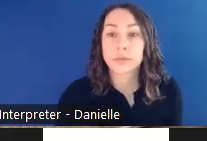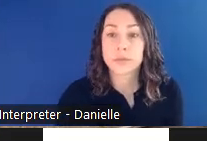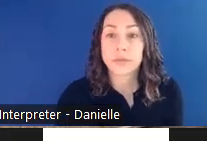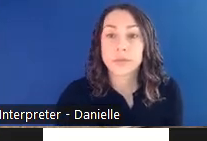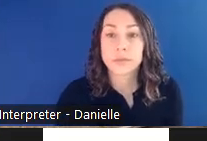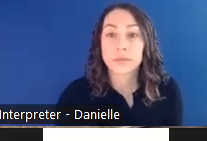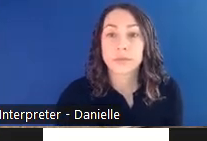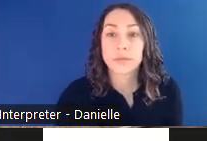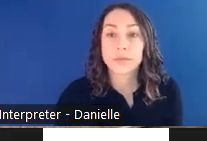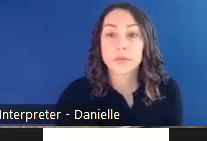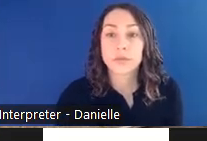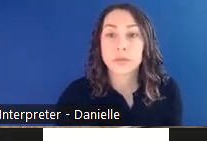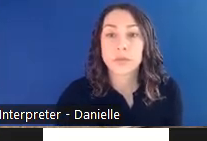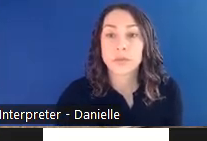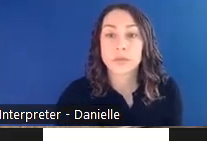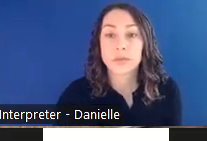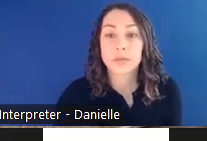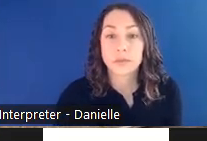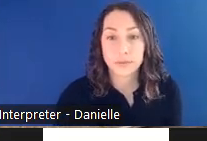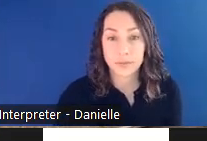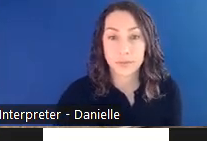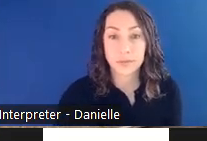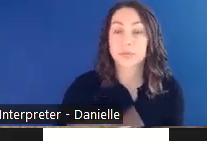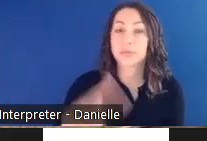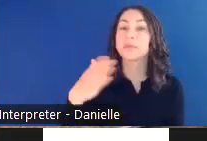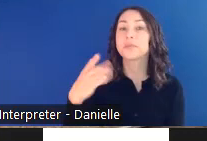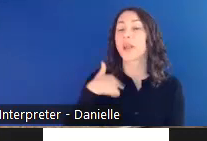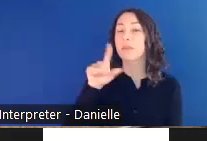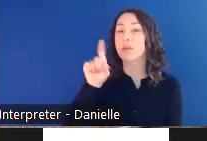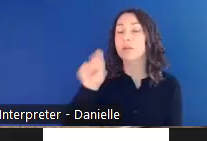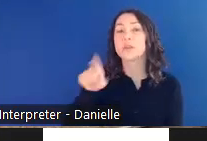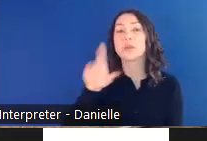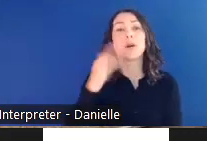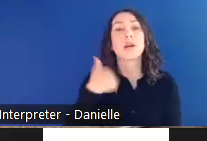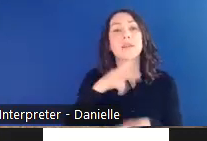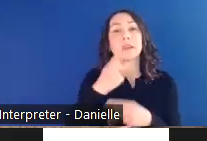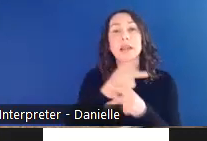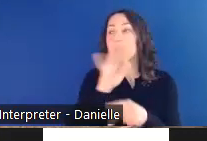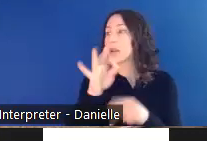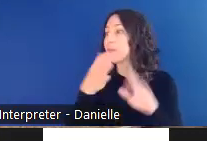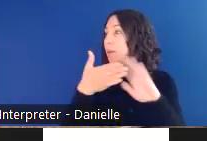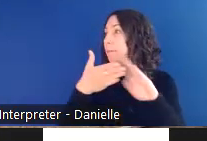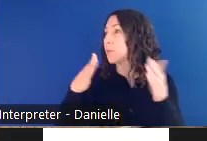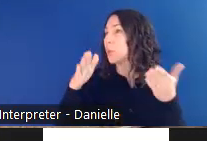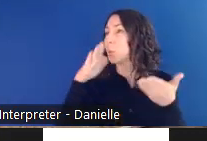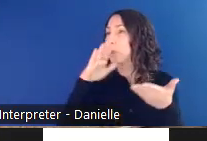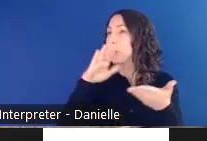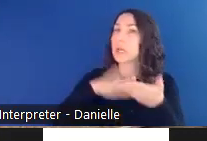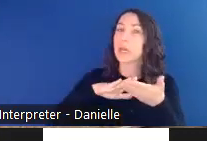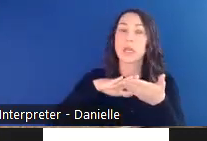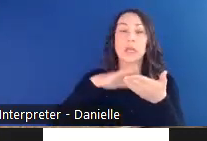I have a question. Is there going to be a community involvement as far as the programs that's going to be